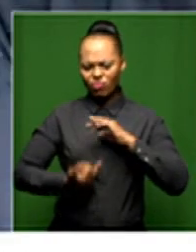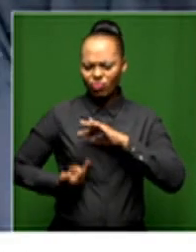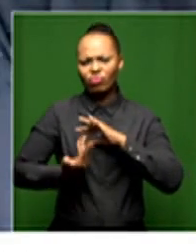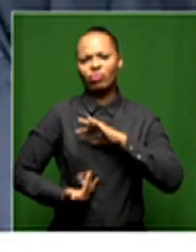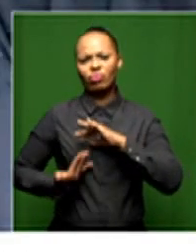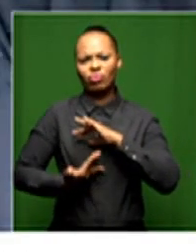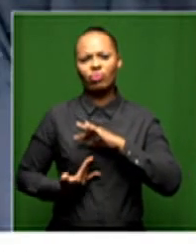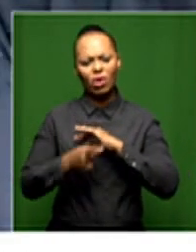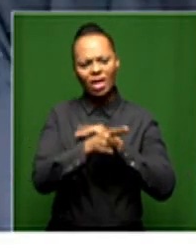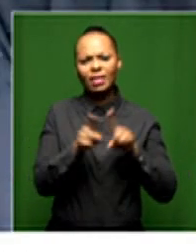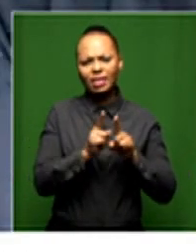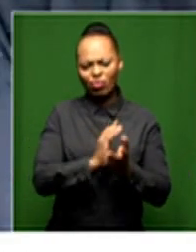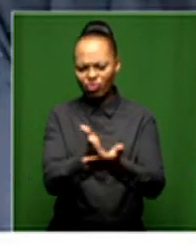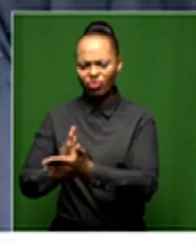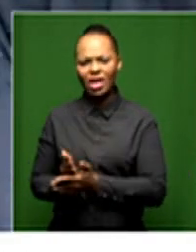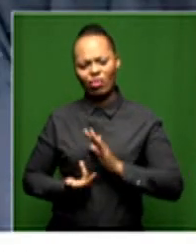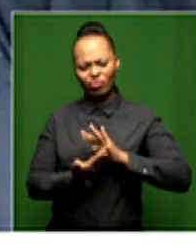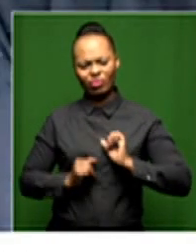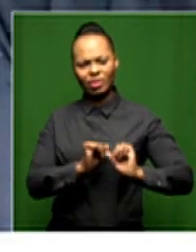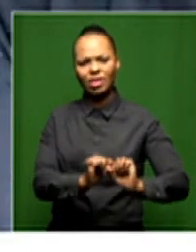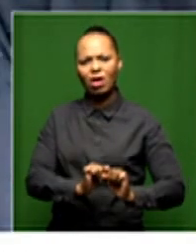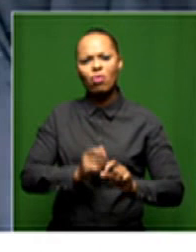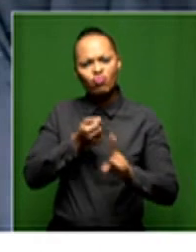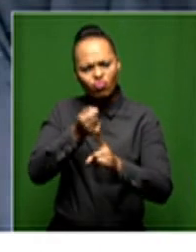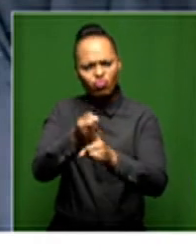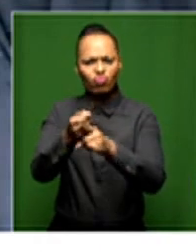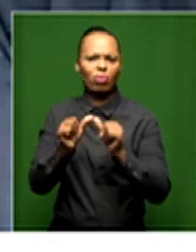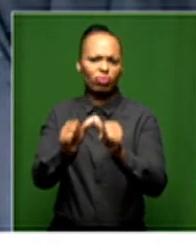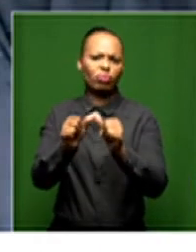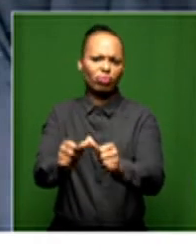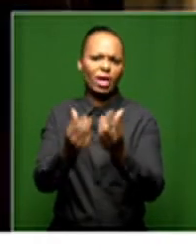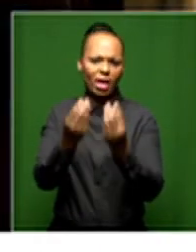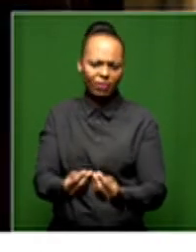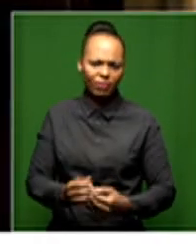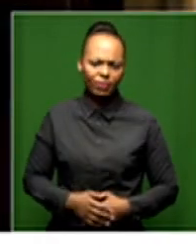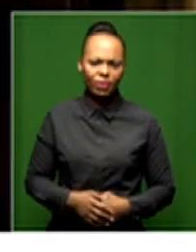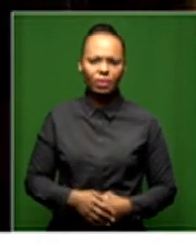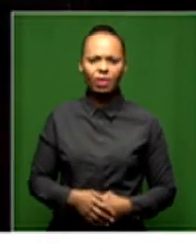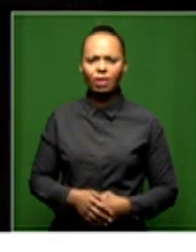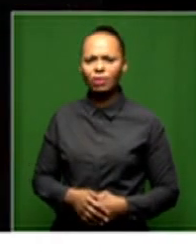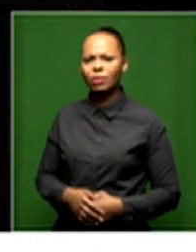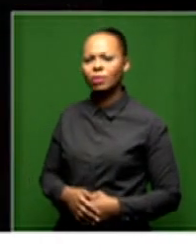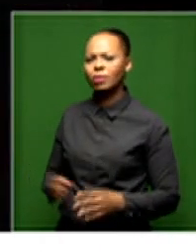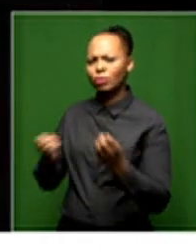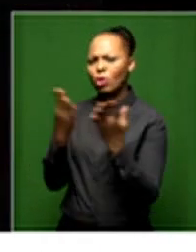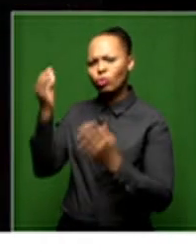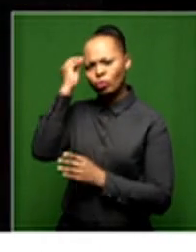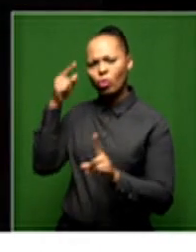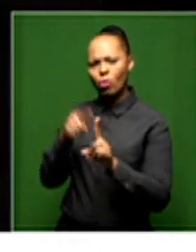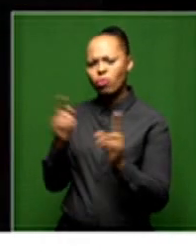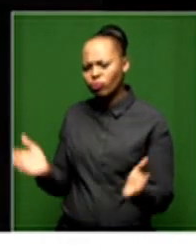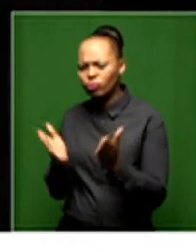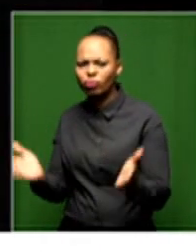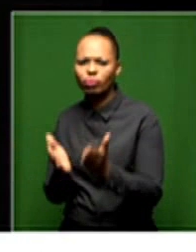it gave young people at the time, and I guess it continues to do so. Many knew him for his influence in the